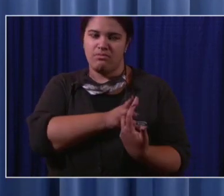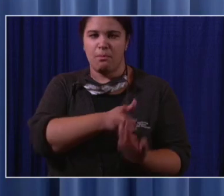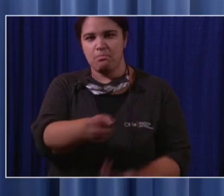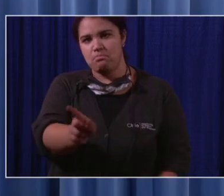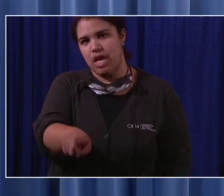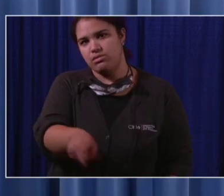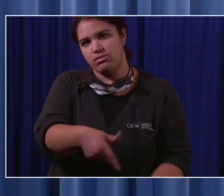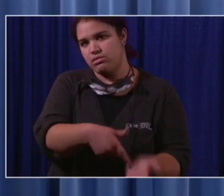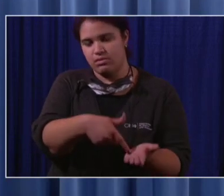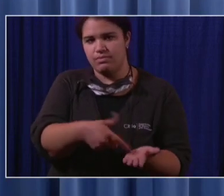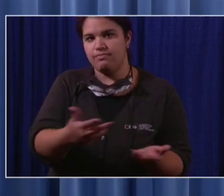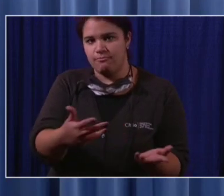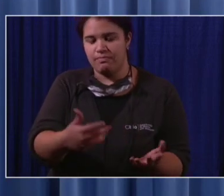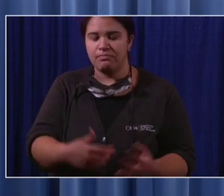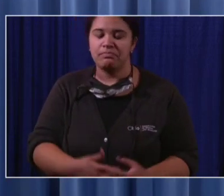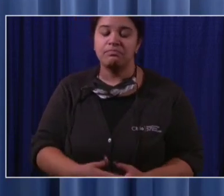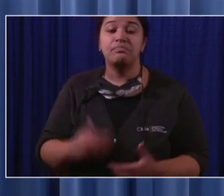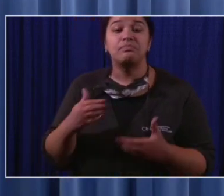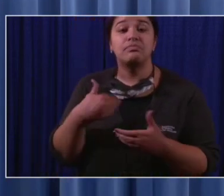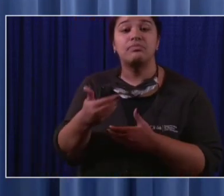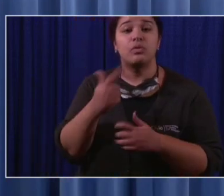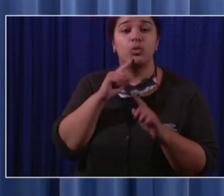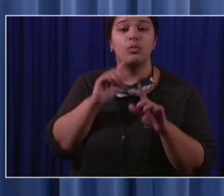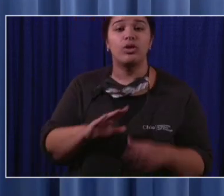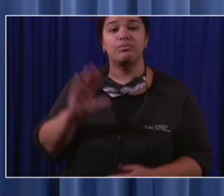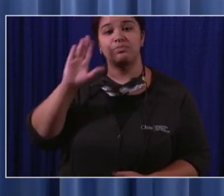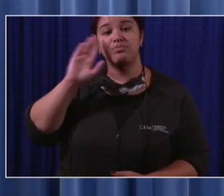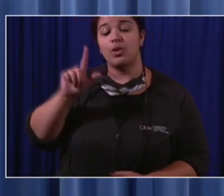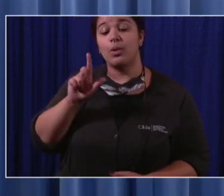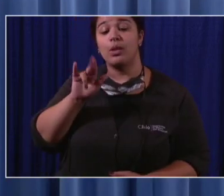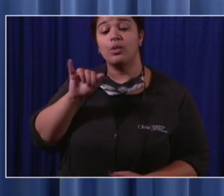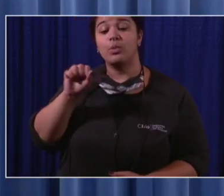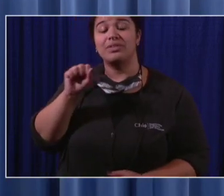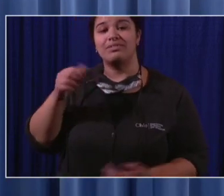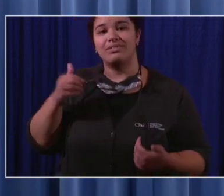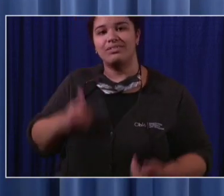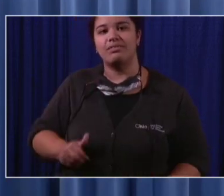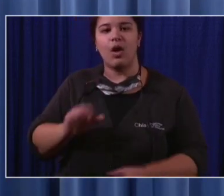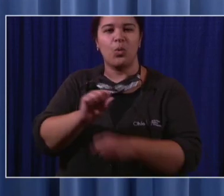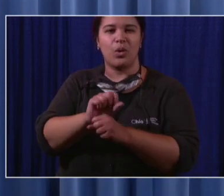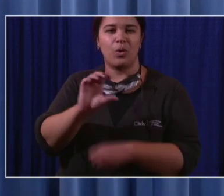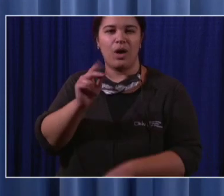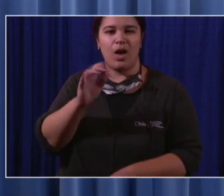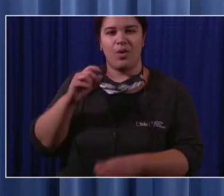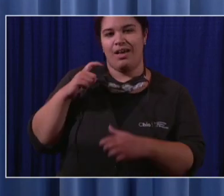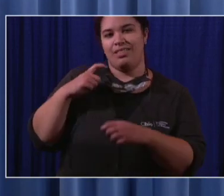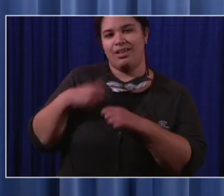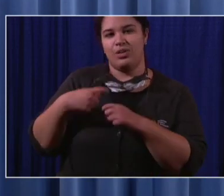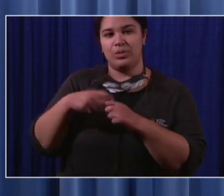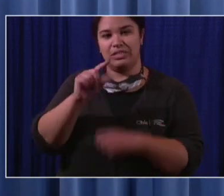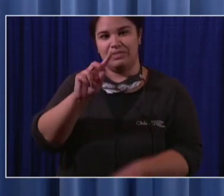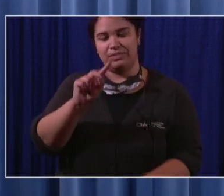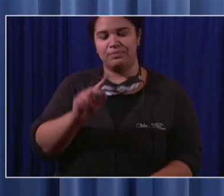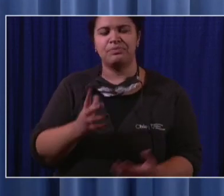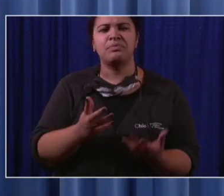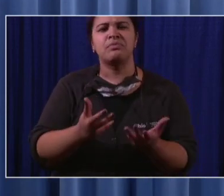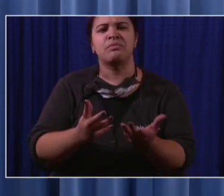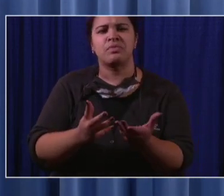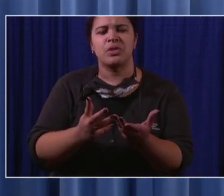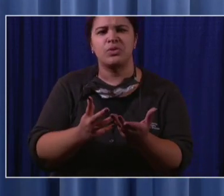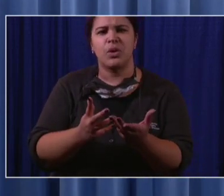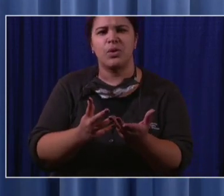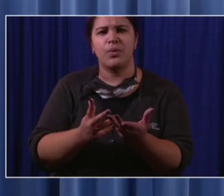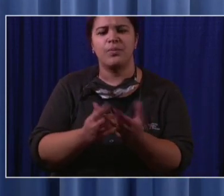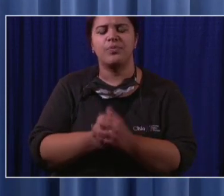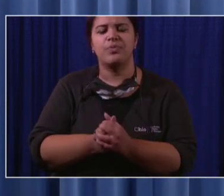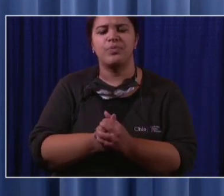Hello, Governor. This is Luis Gil with Ohio Latino TV. Governor, the decision to have virtual